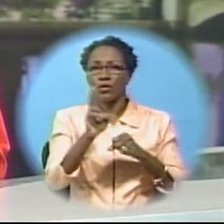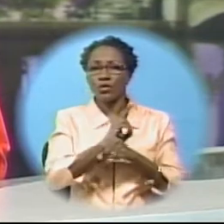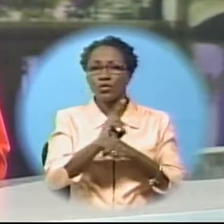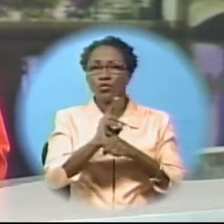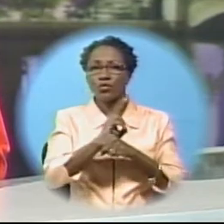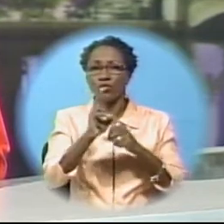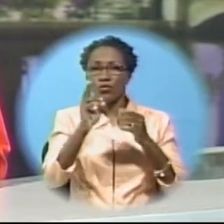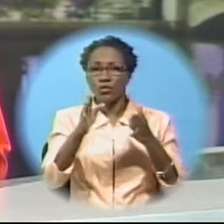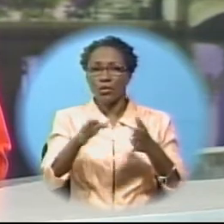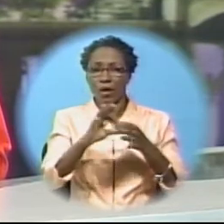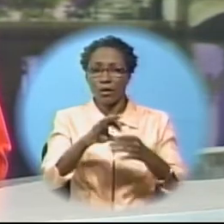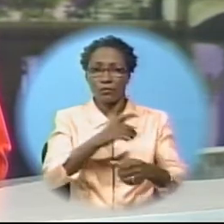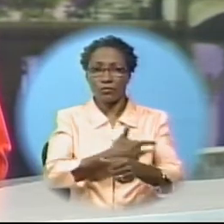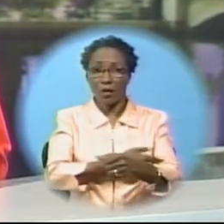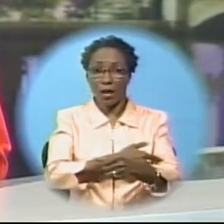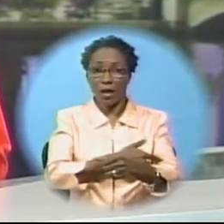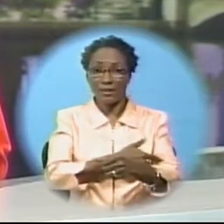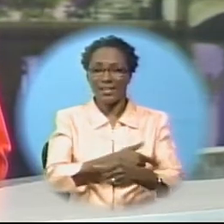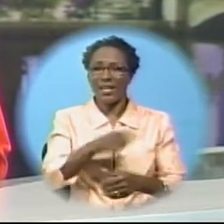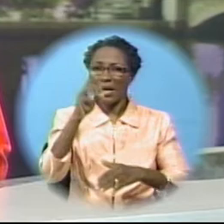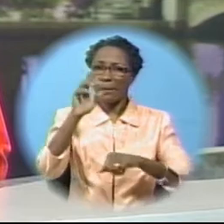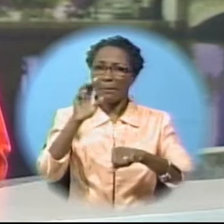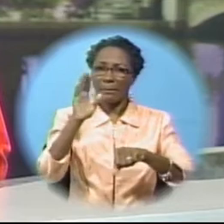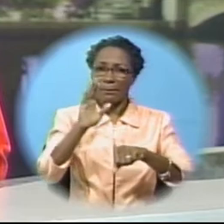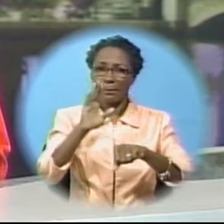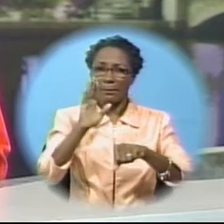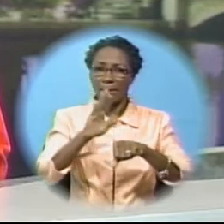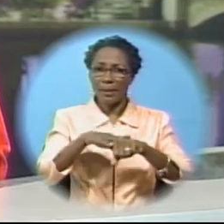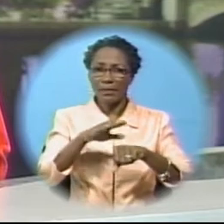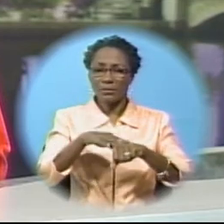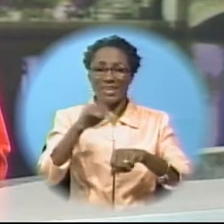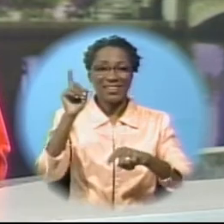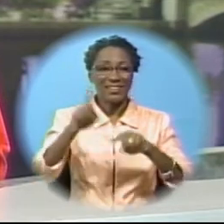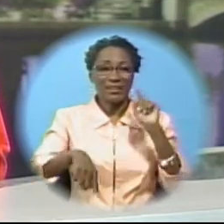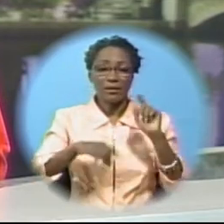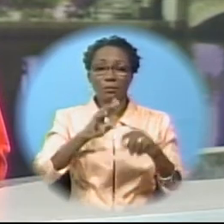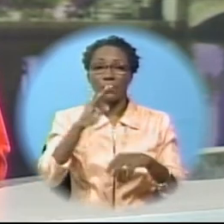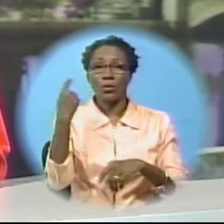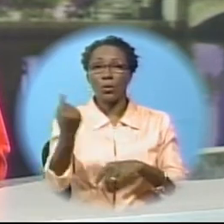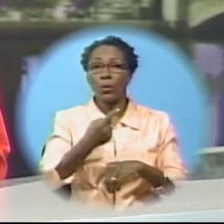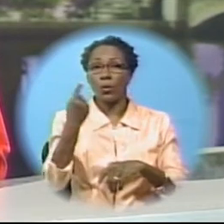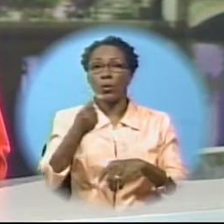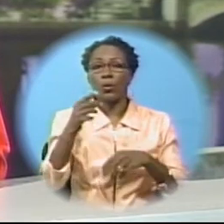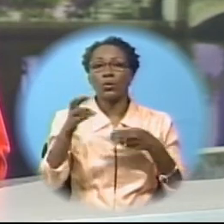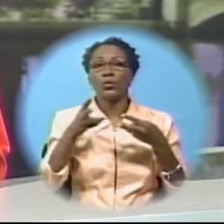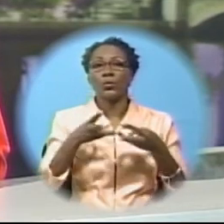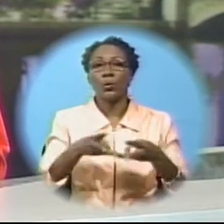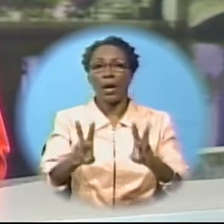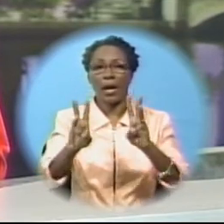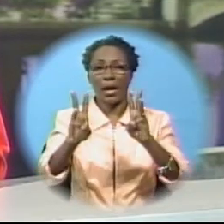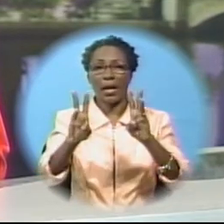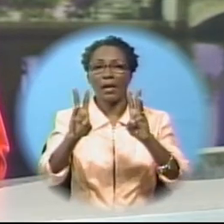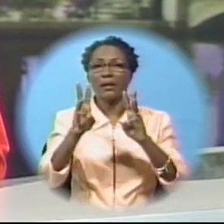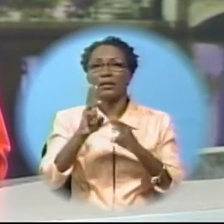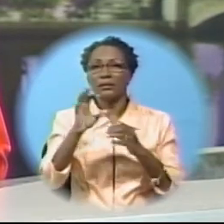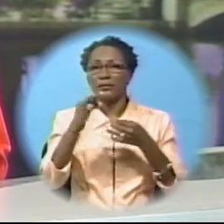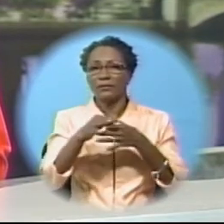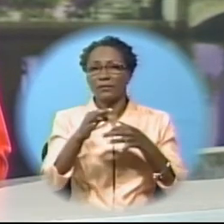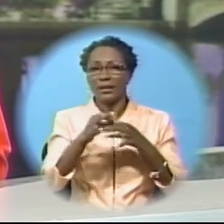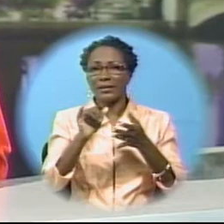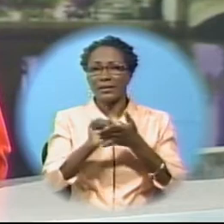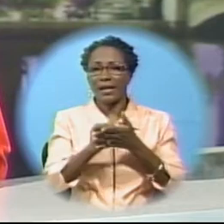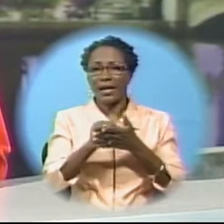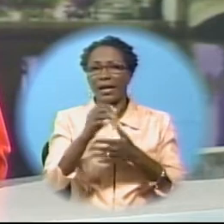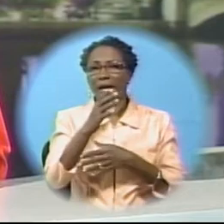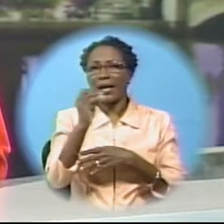option for victims. His comments came during the opening of the 4th Multilateral Maritime Interdiction and Prosecution Summit hosted